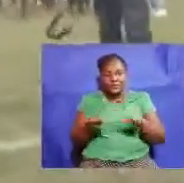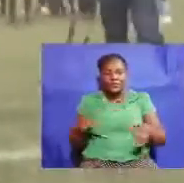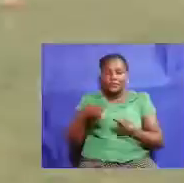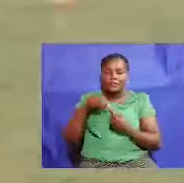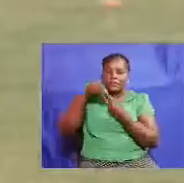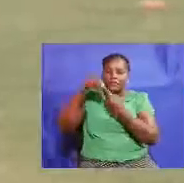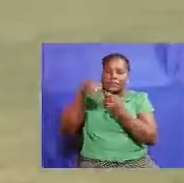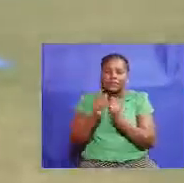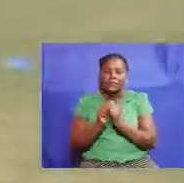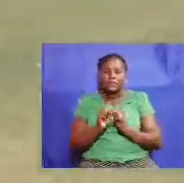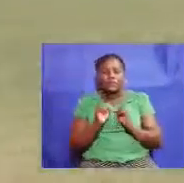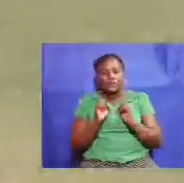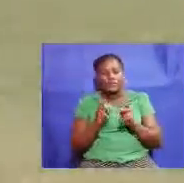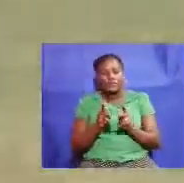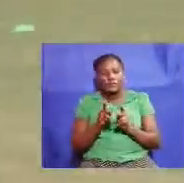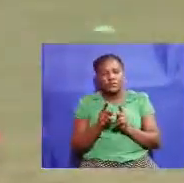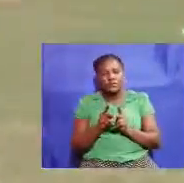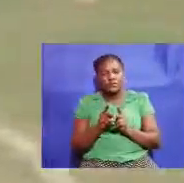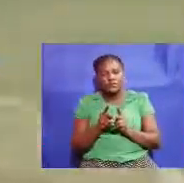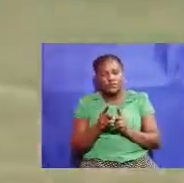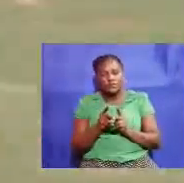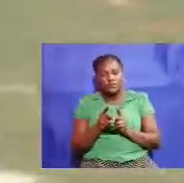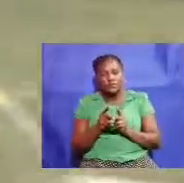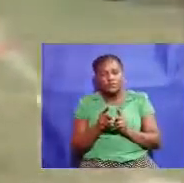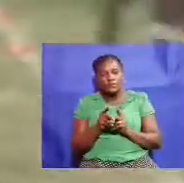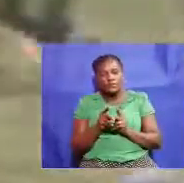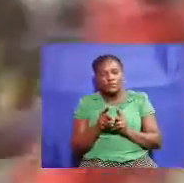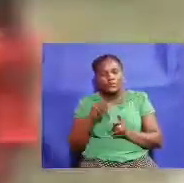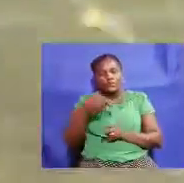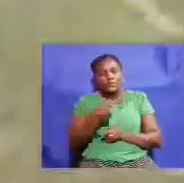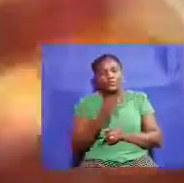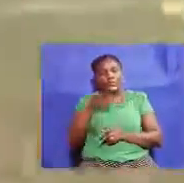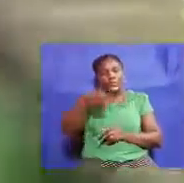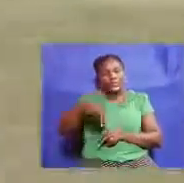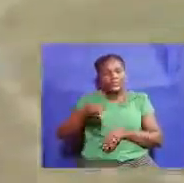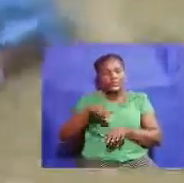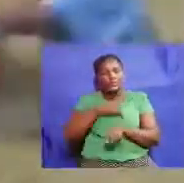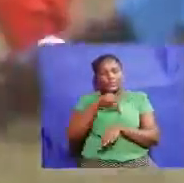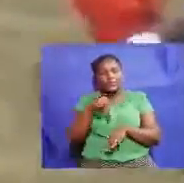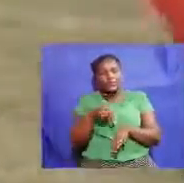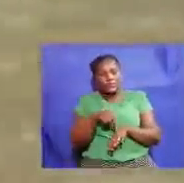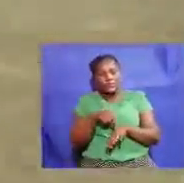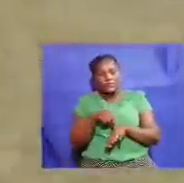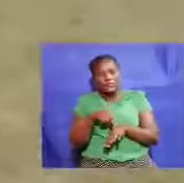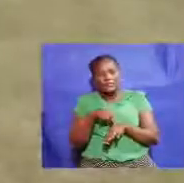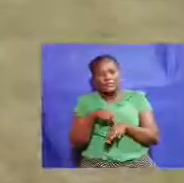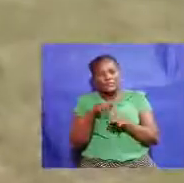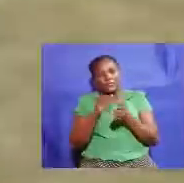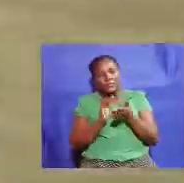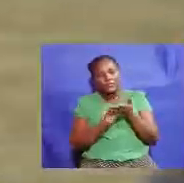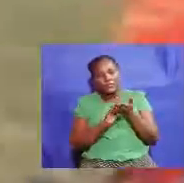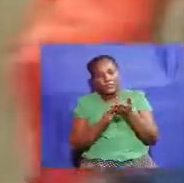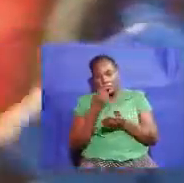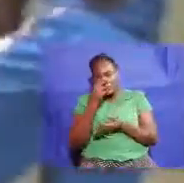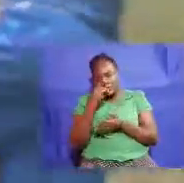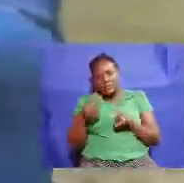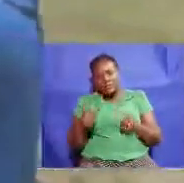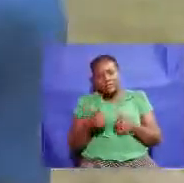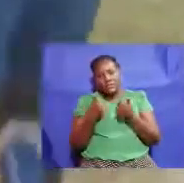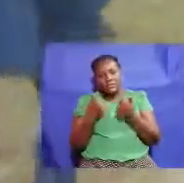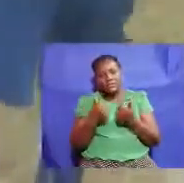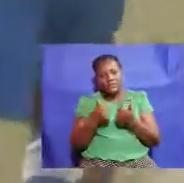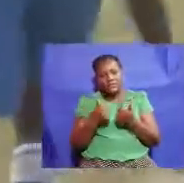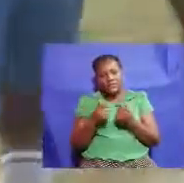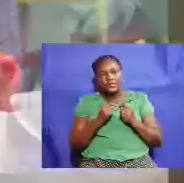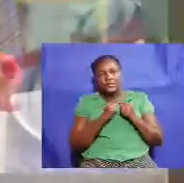give education to their children with special needs and not lock them up in their homes. The H4P National Interschools Disability Fund